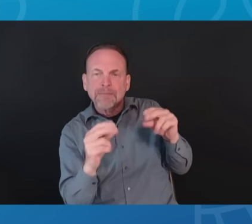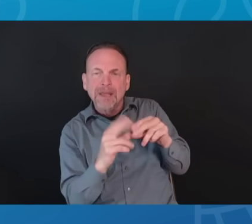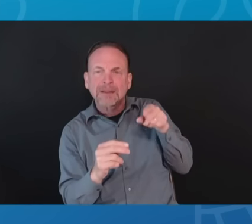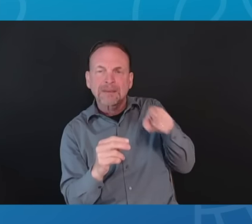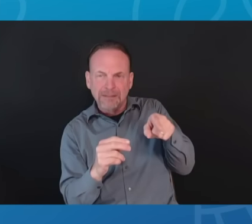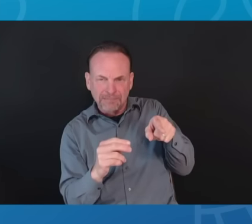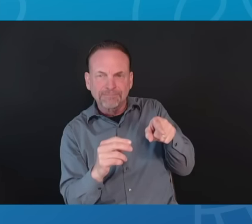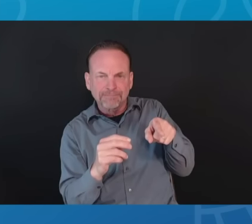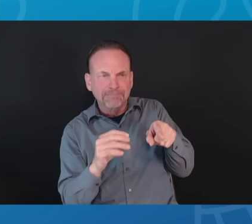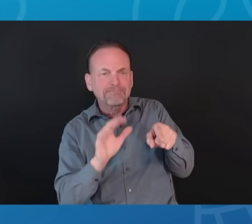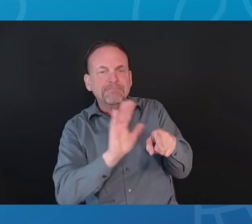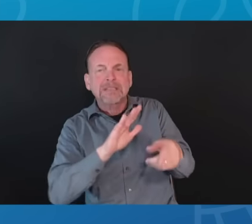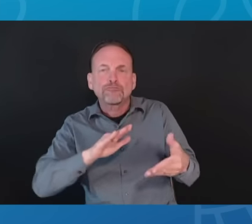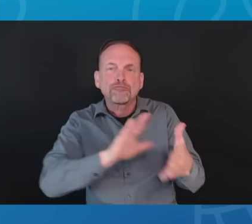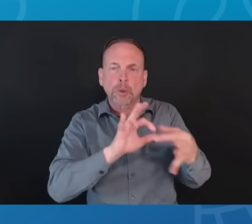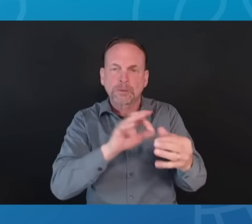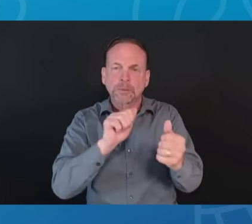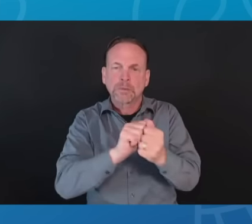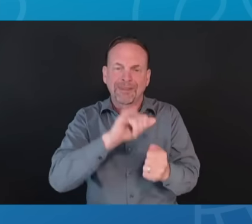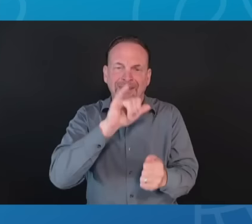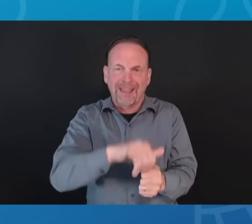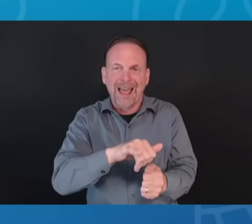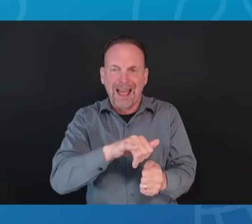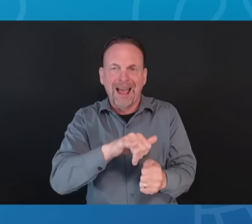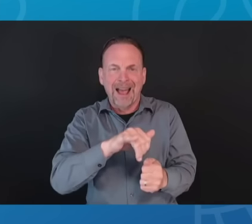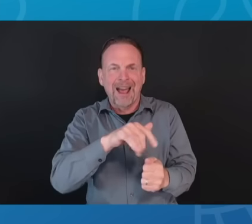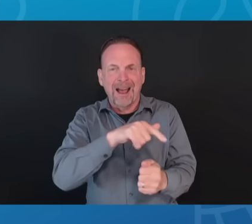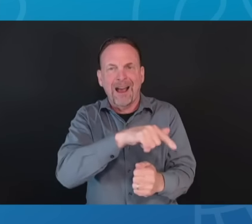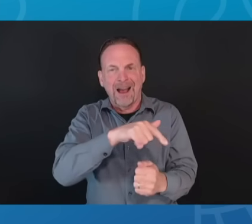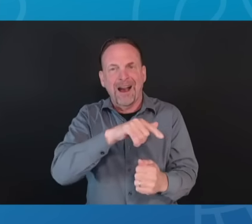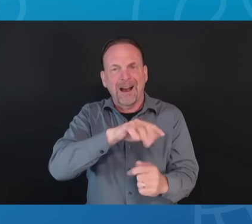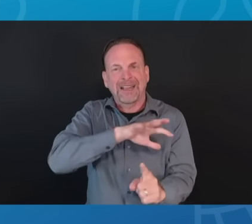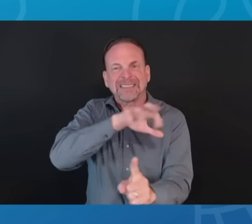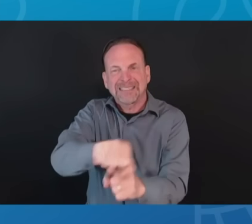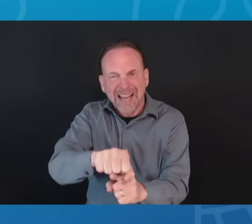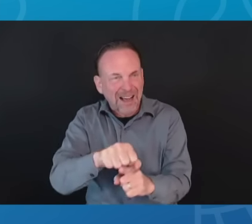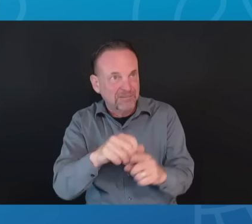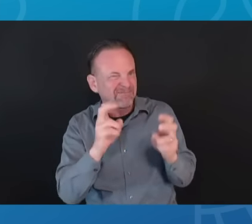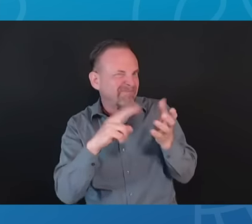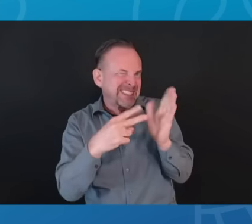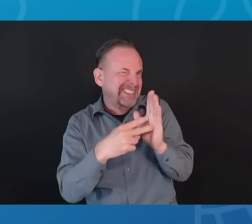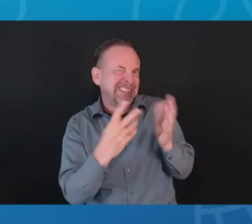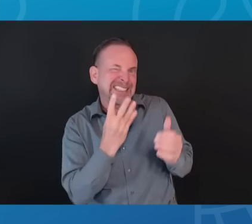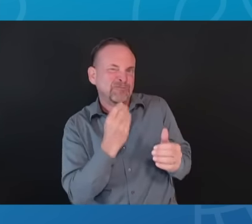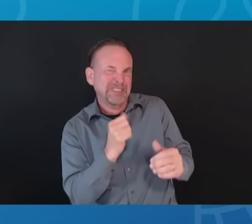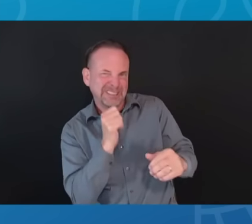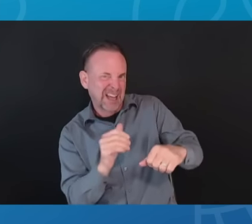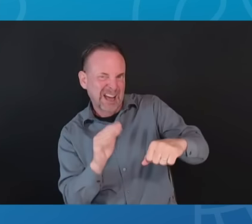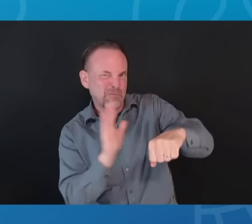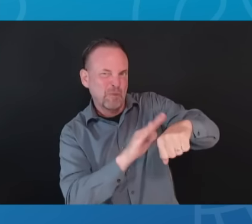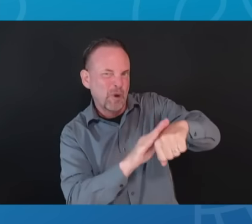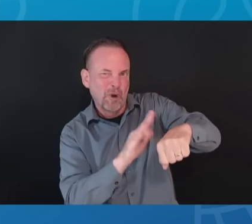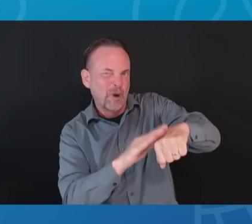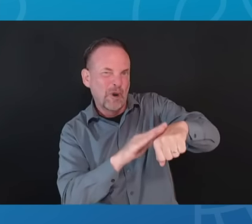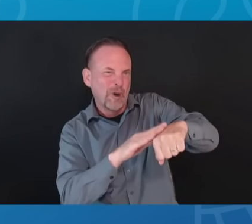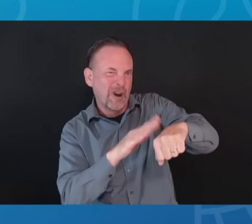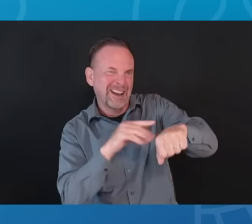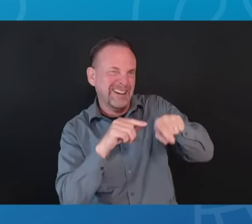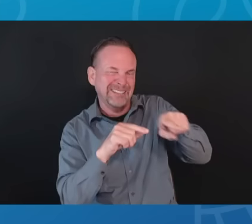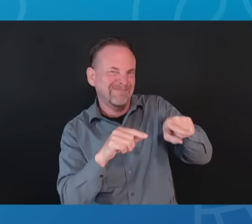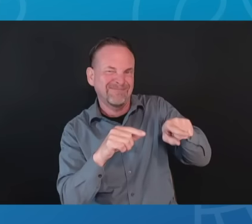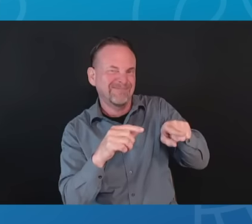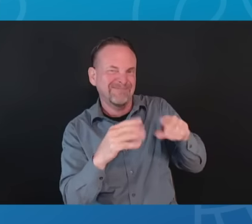Russia prior to it. Any concern on your end in terms of involvement of Iran's friends, allies into this war in Russia,